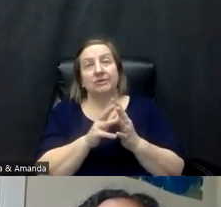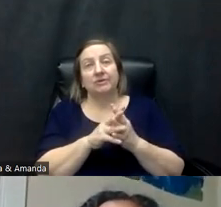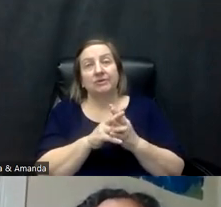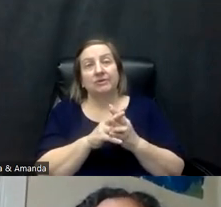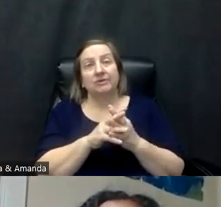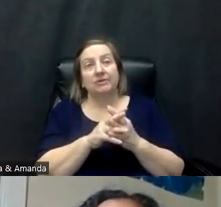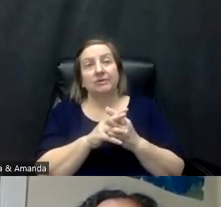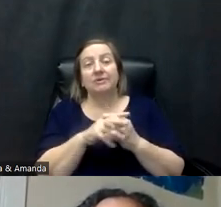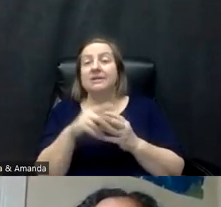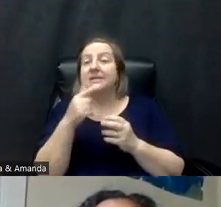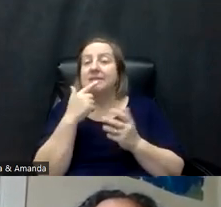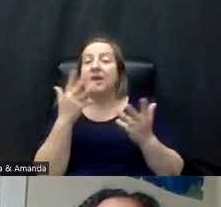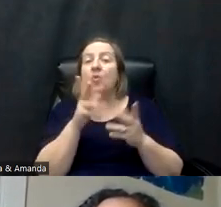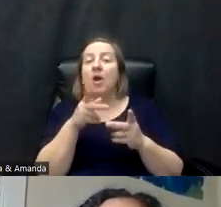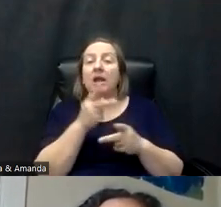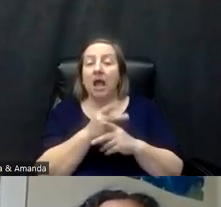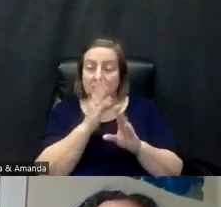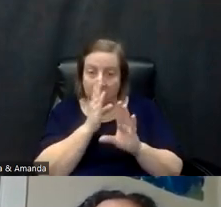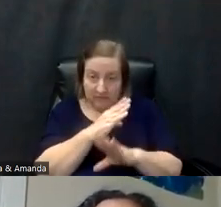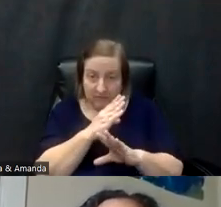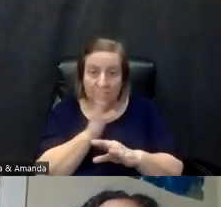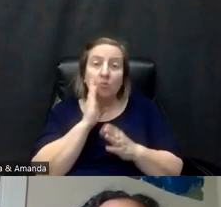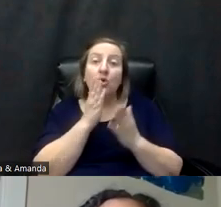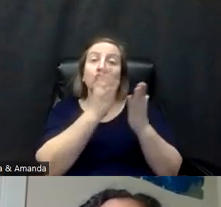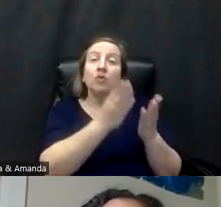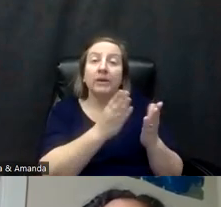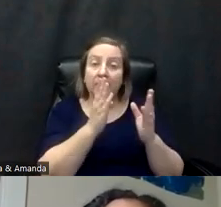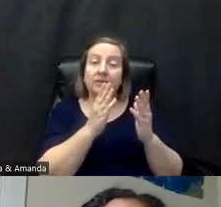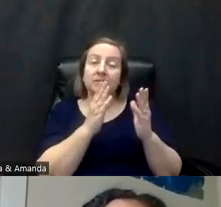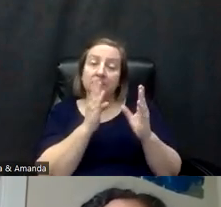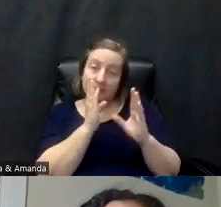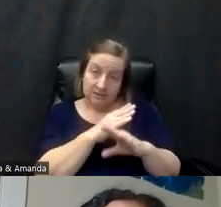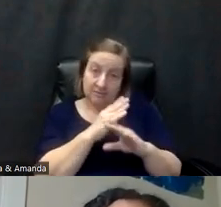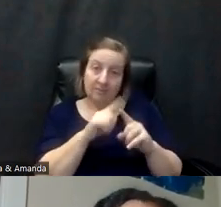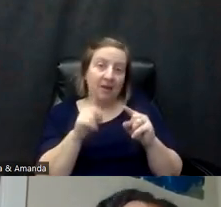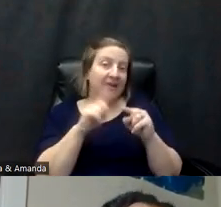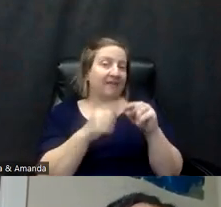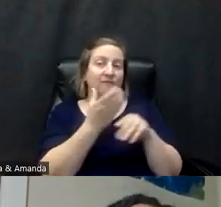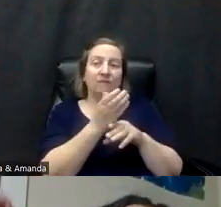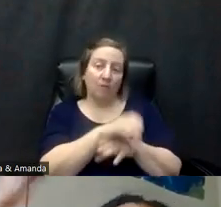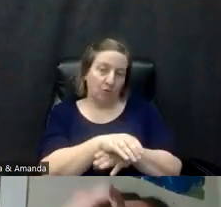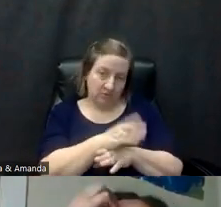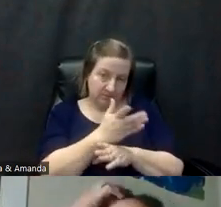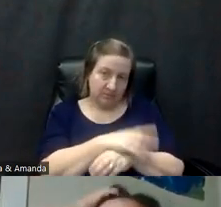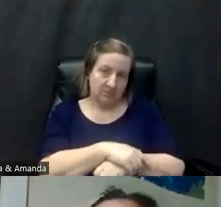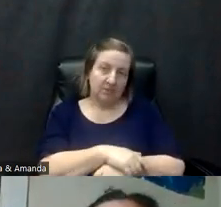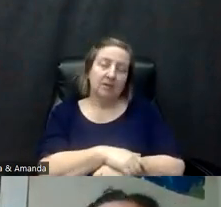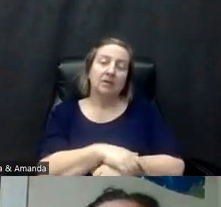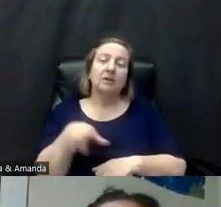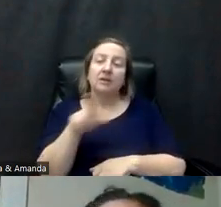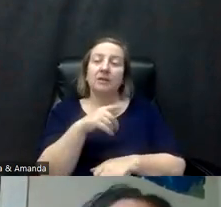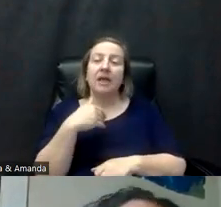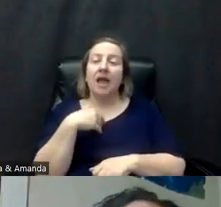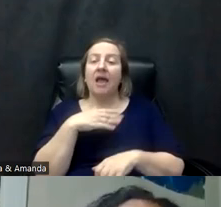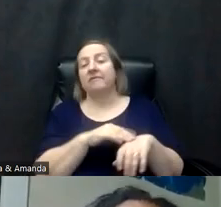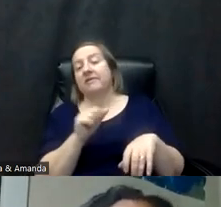say what discipline they're going to recommend discipline, but they don't have the power to enforce it. They do have subpoena